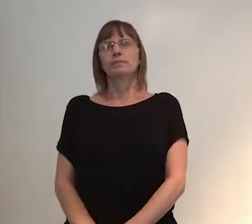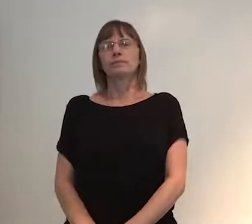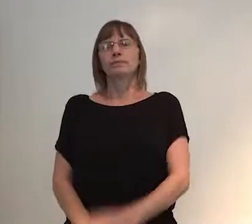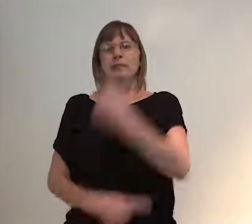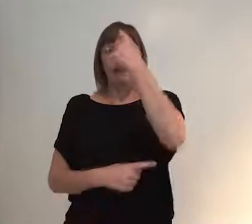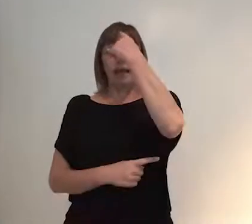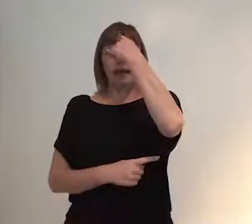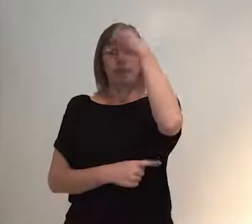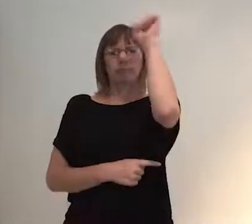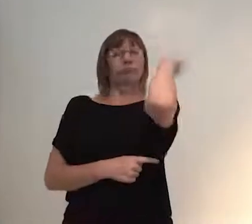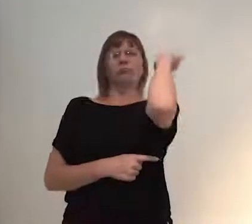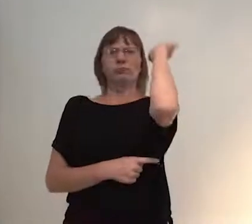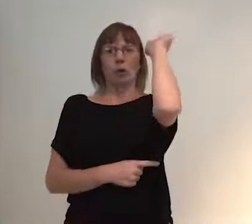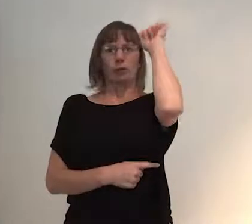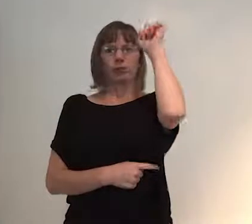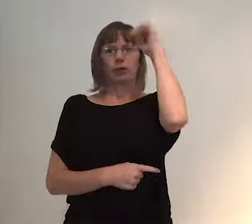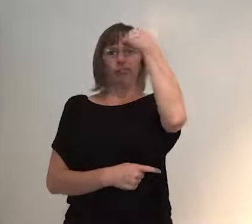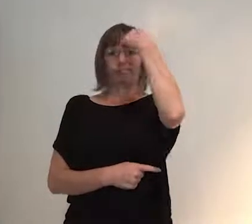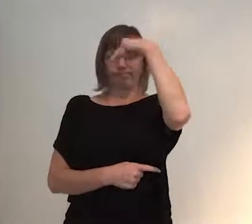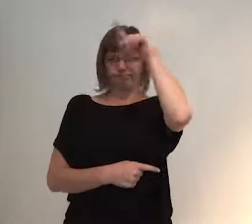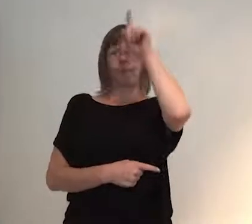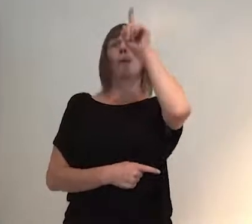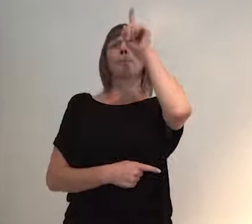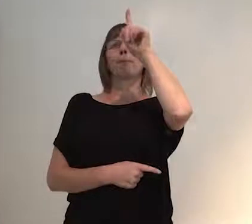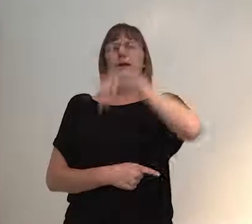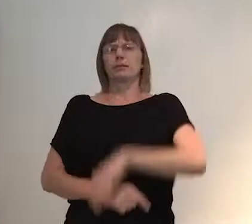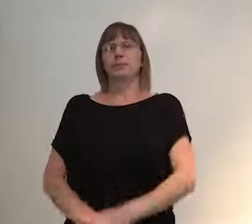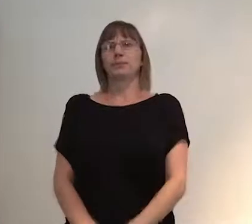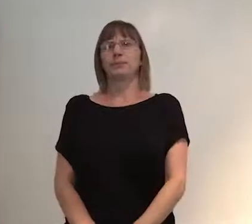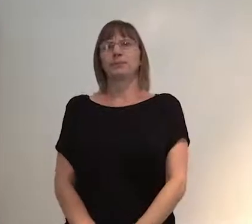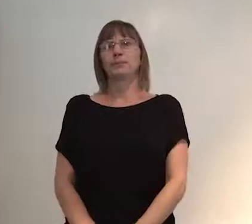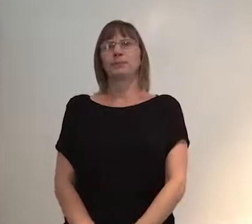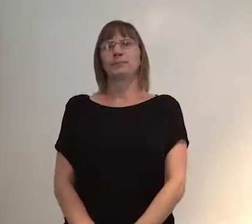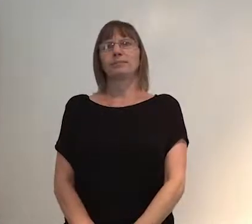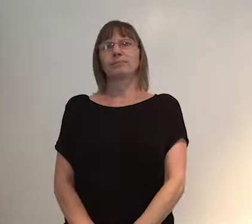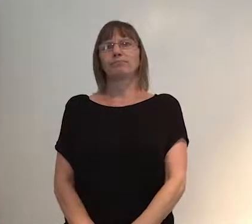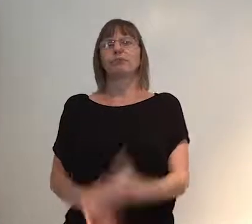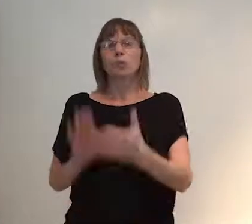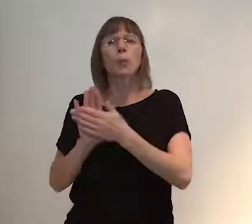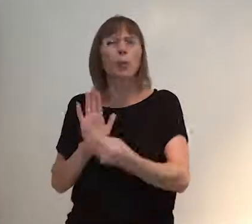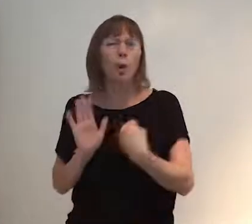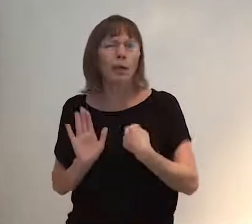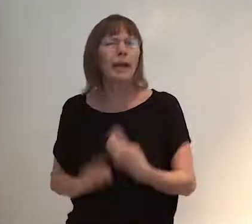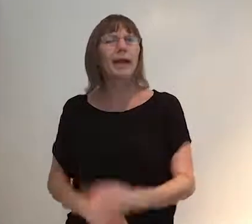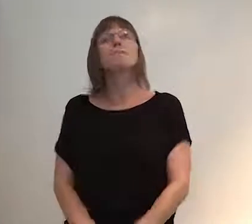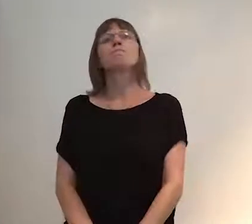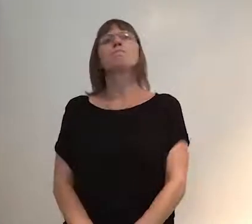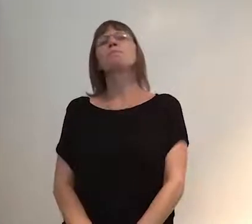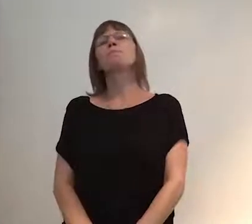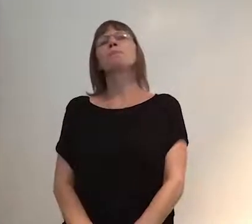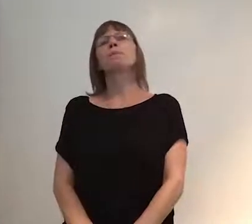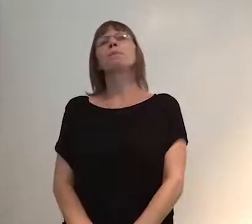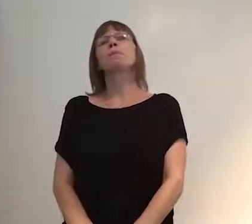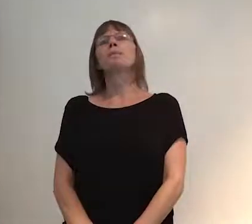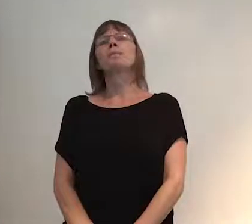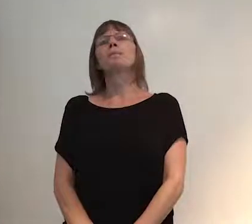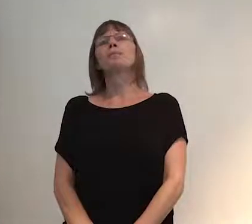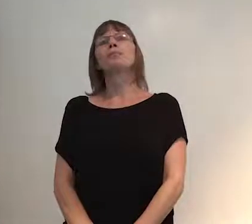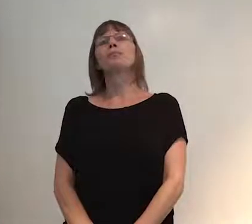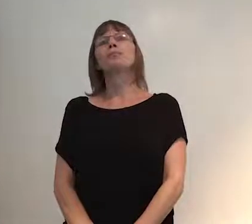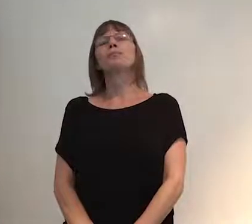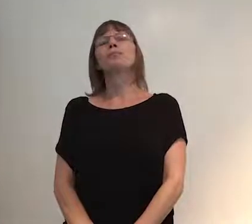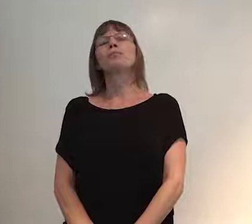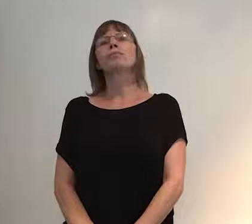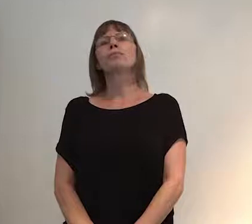Don't take the head all the way back, just take the face up towards the sky above you, and we're nice and open through that